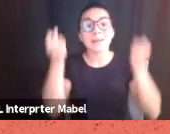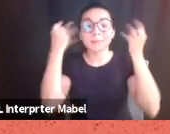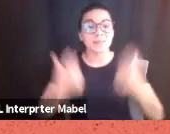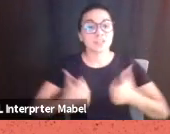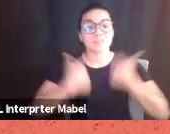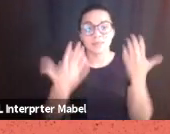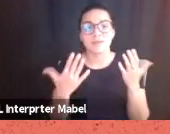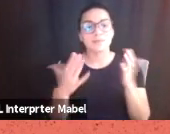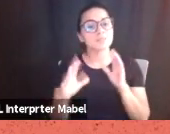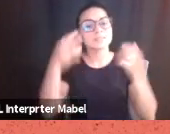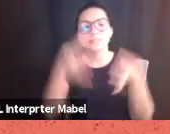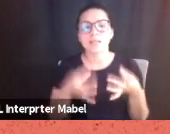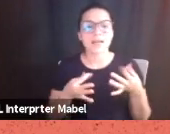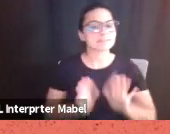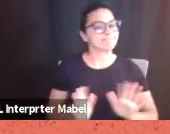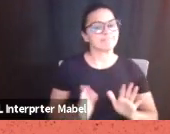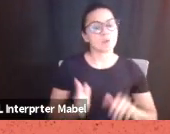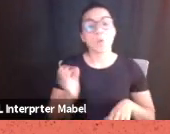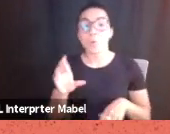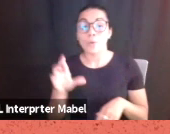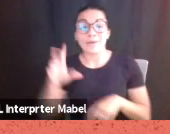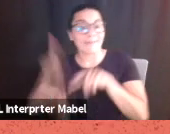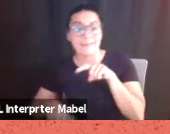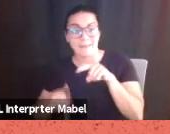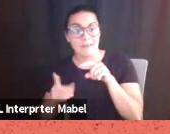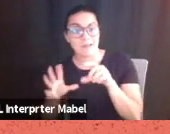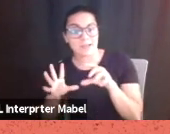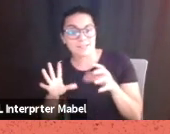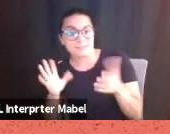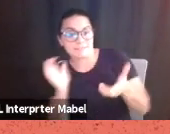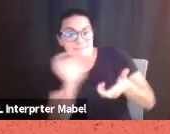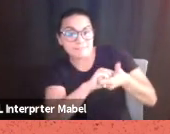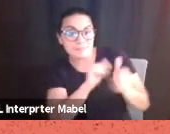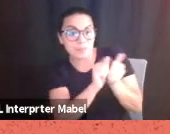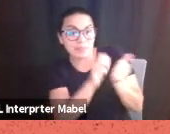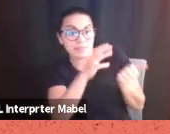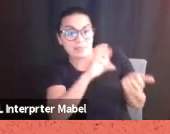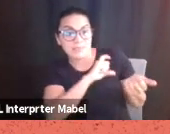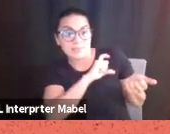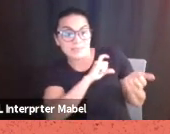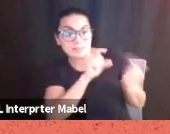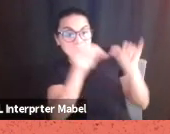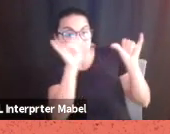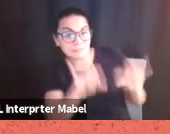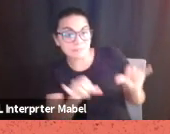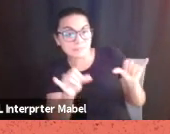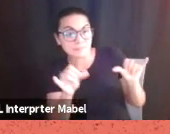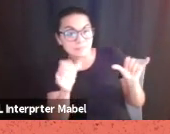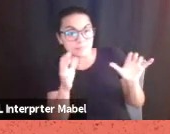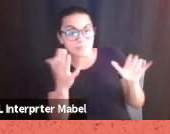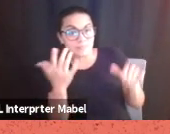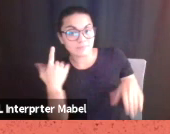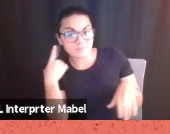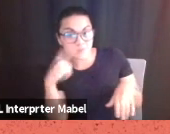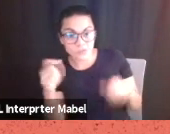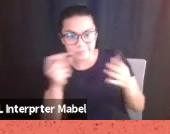to or are unable to engage with the criminal legal system for very legitimate reasons, including